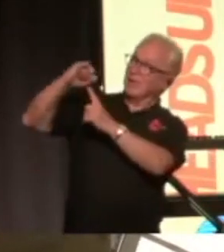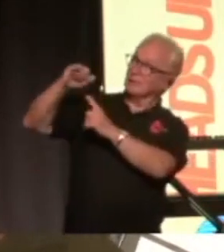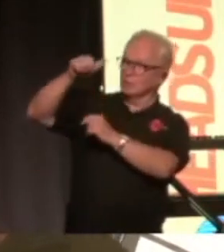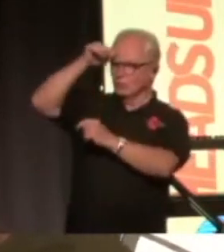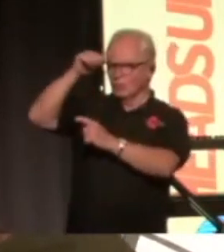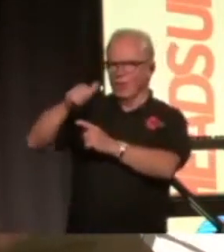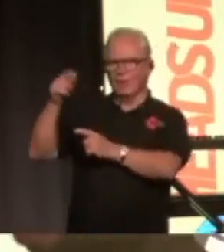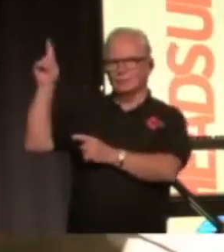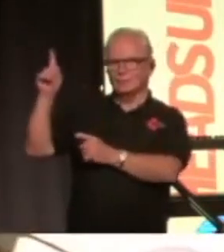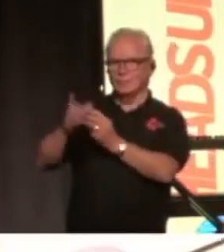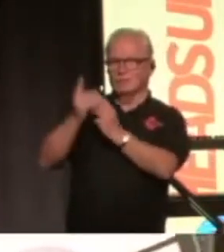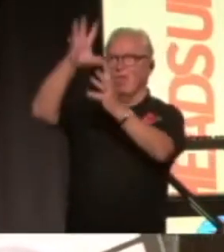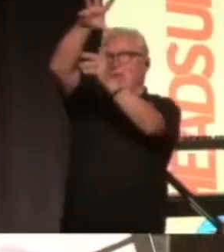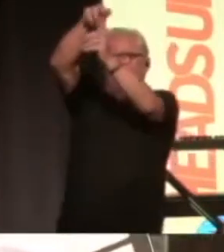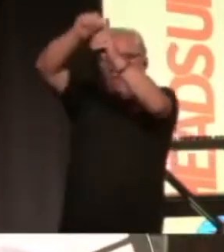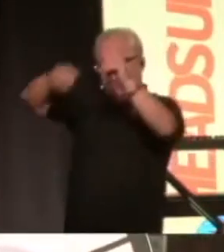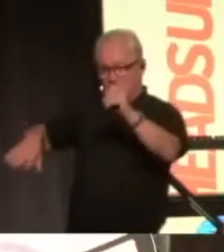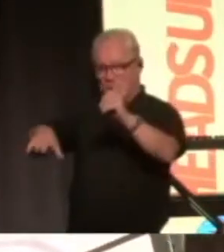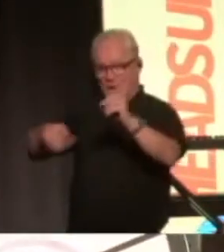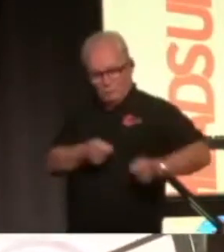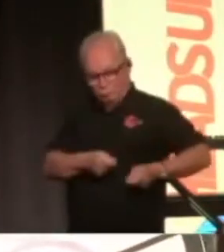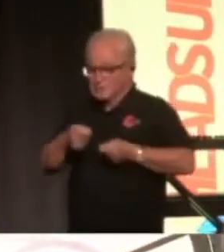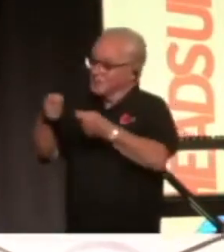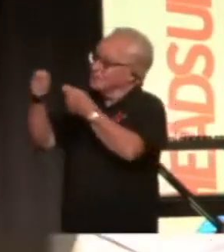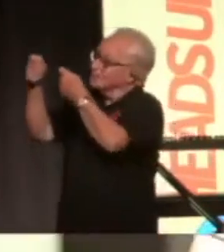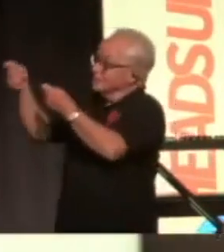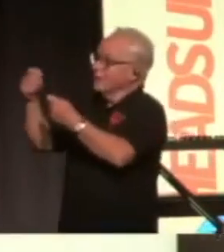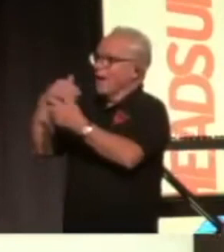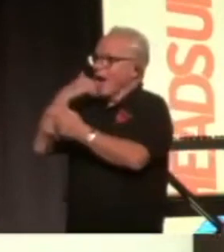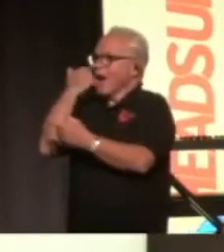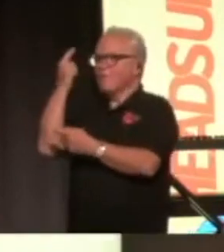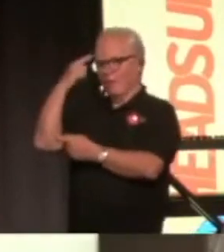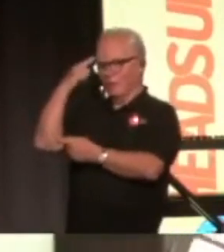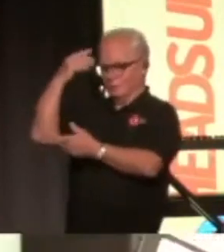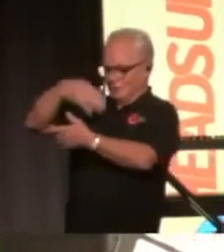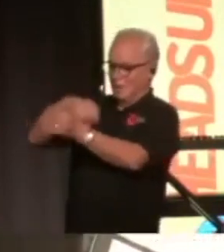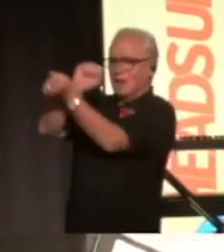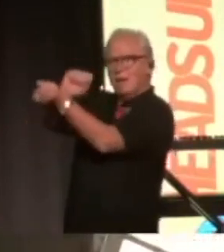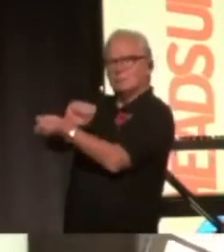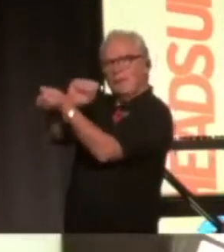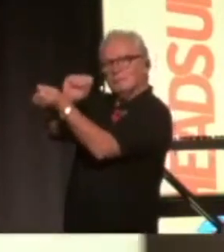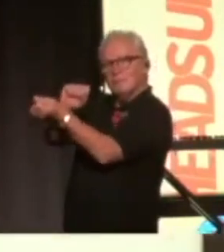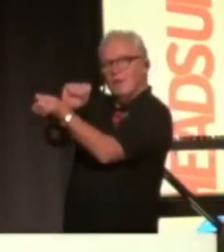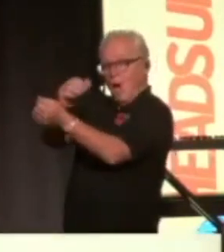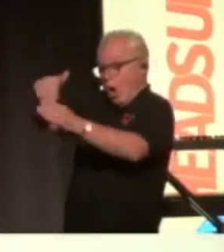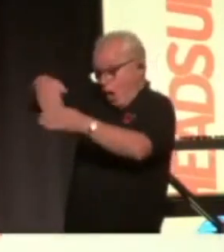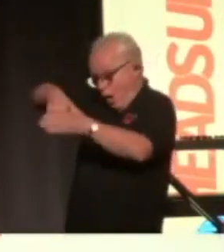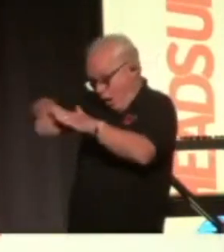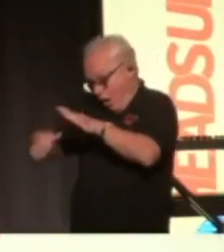knowledge of God, bringing every thought into captivity to the obedience of